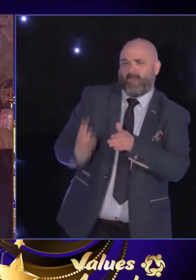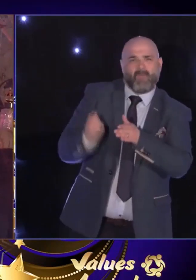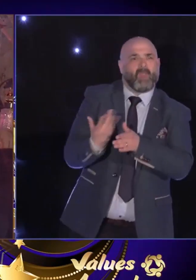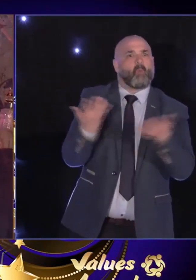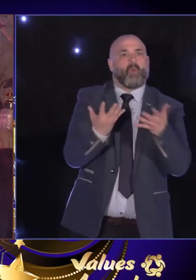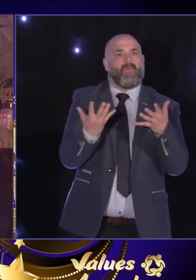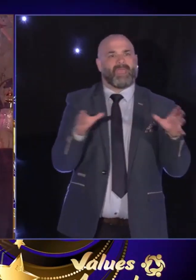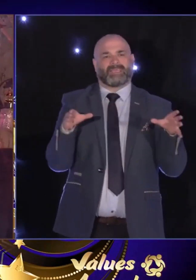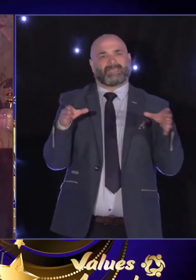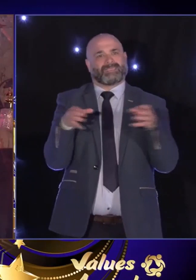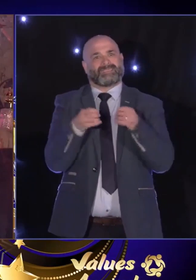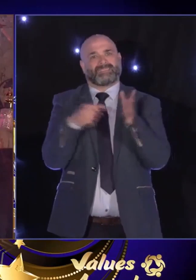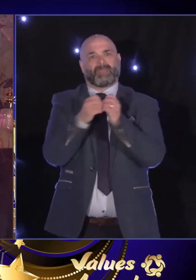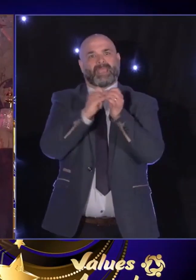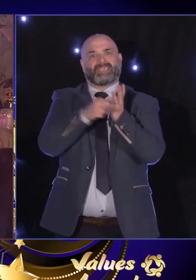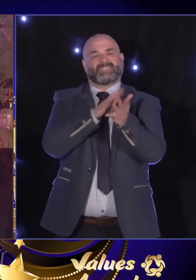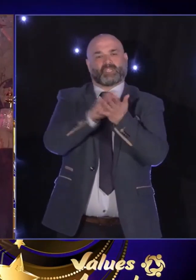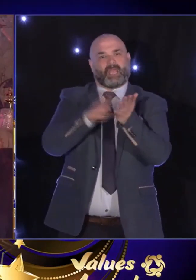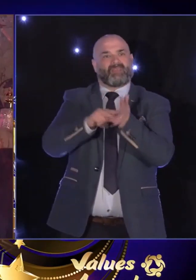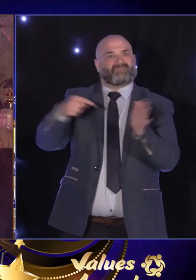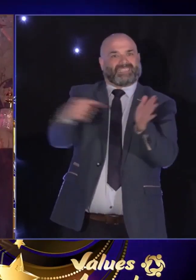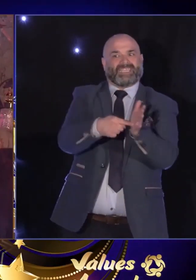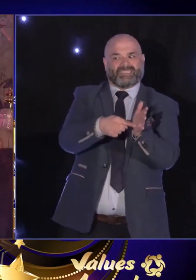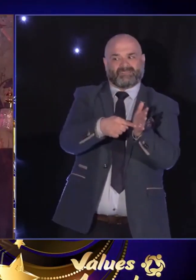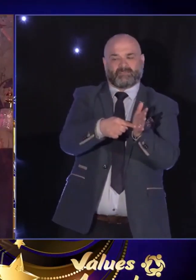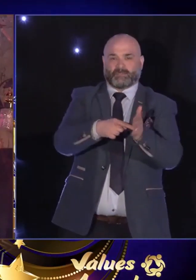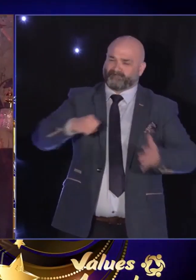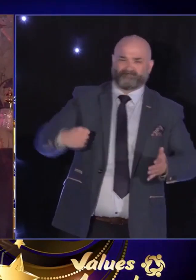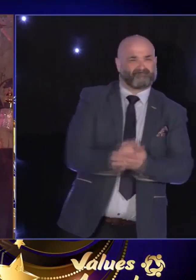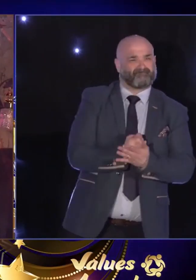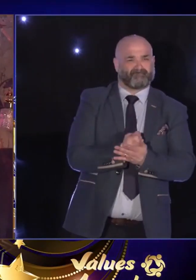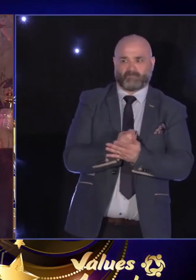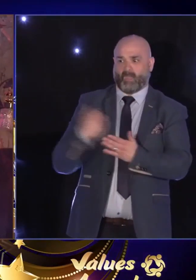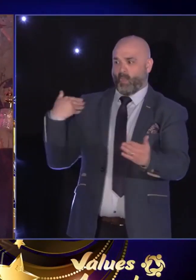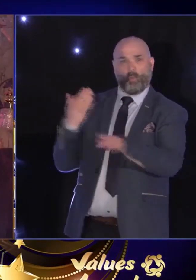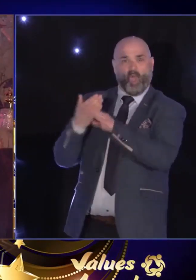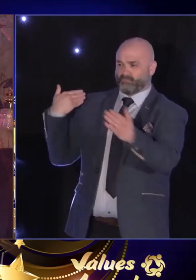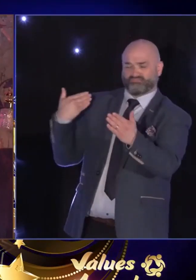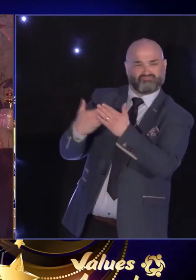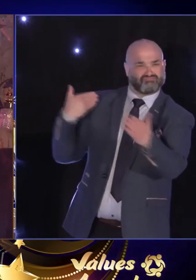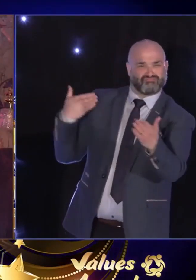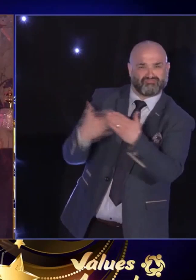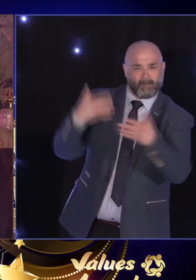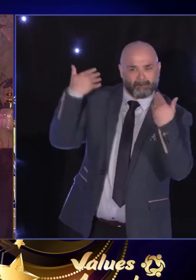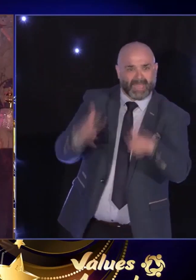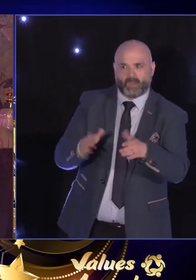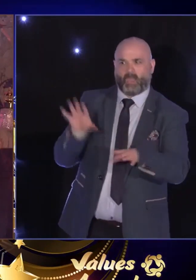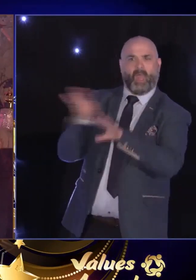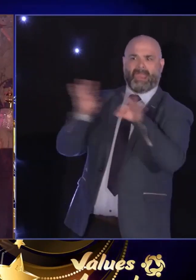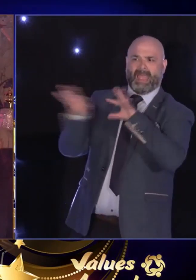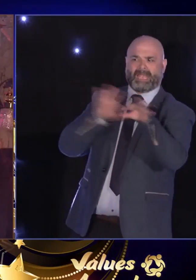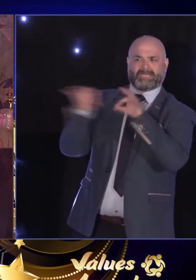Team BSMHFT. Unfortunately, tonight we can only see the highlights because of the time constraints